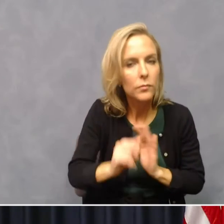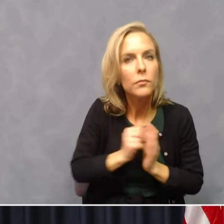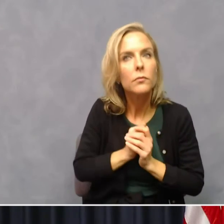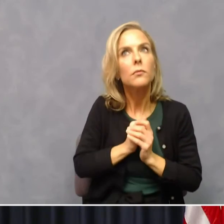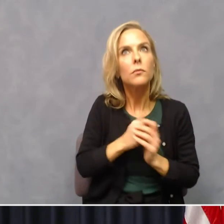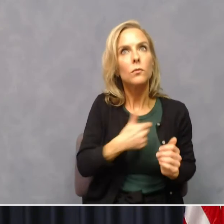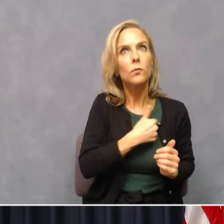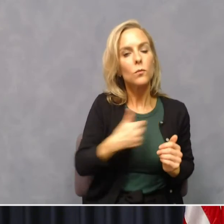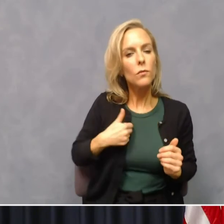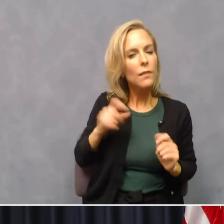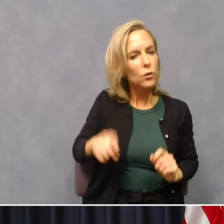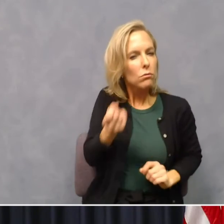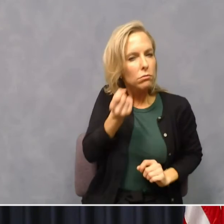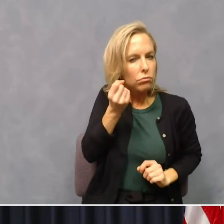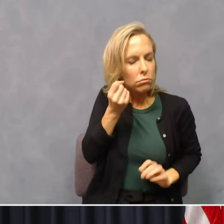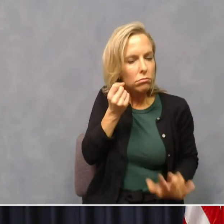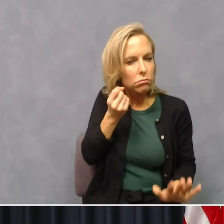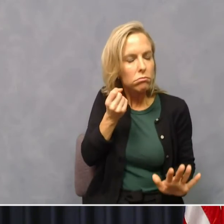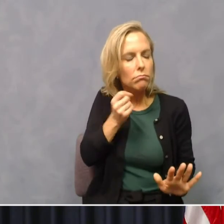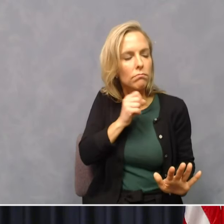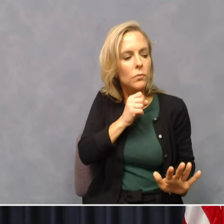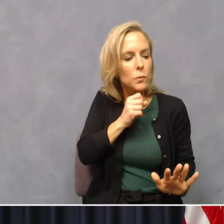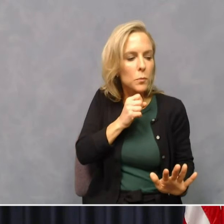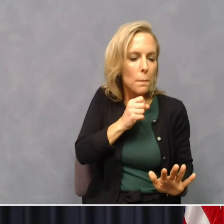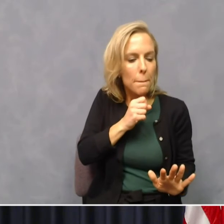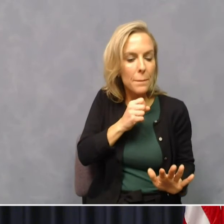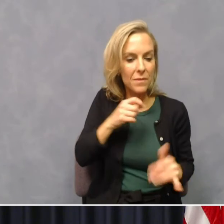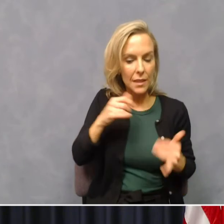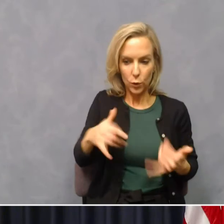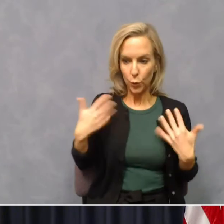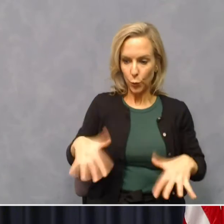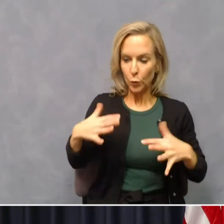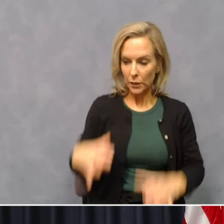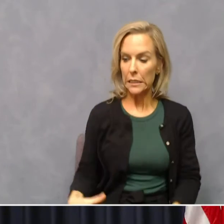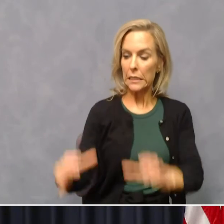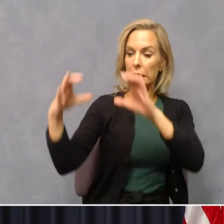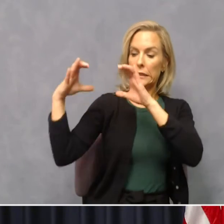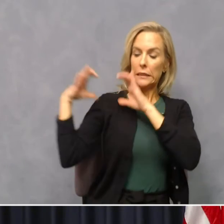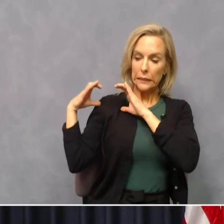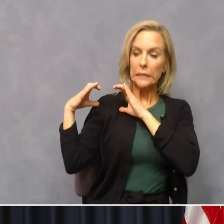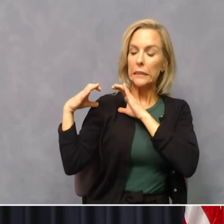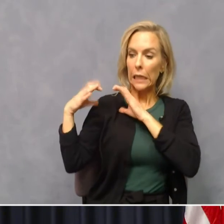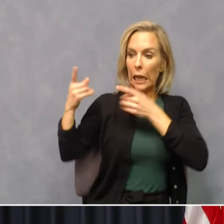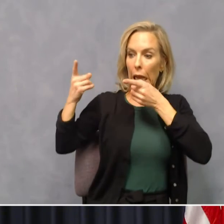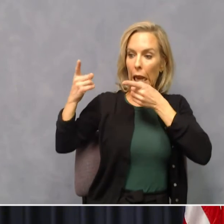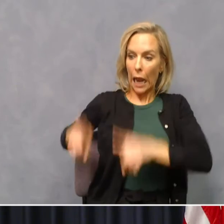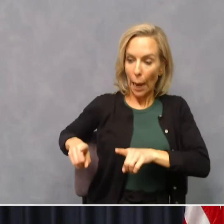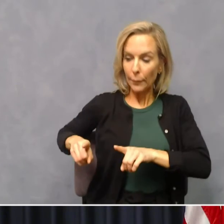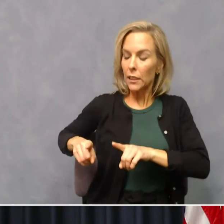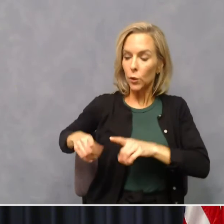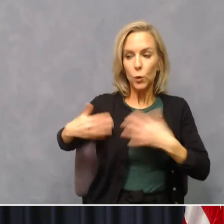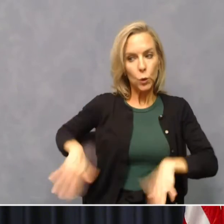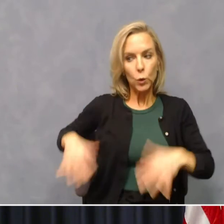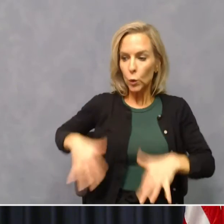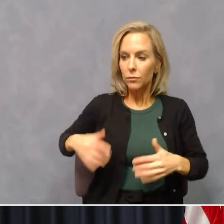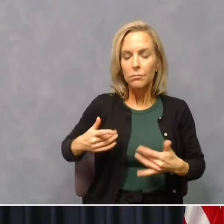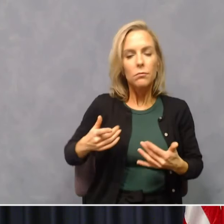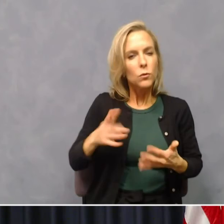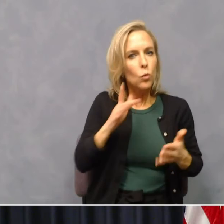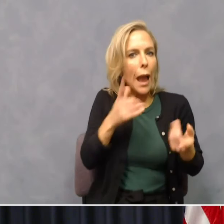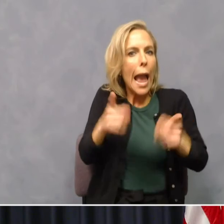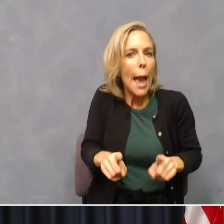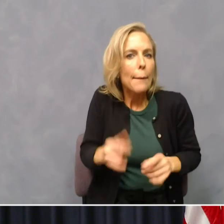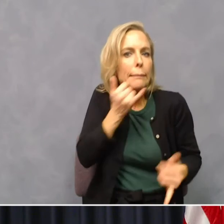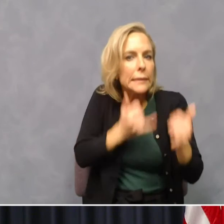to understand that in a undertaking this massive, mistakes are going to happen. I believe that here